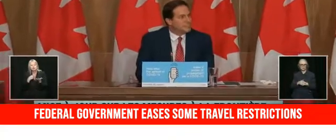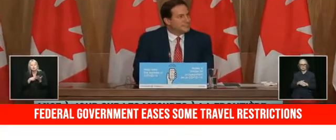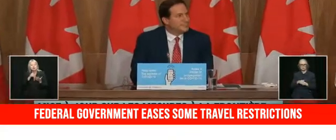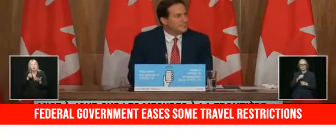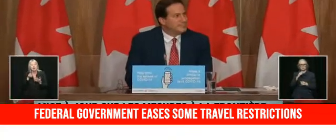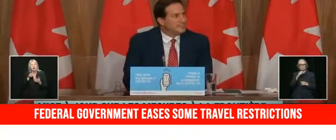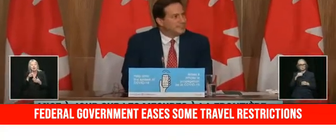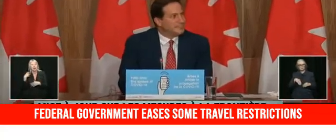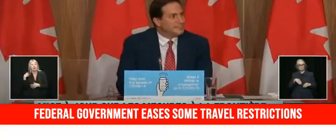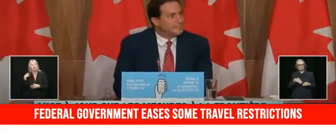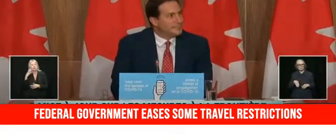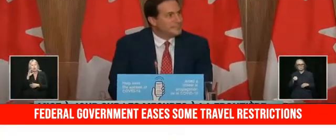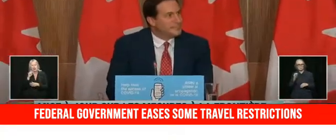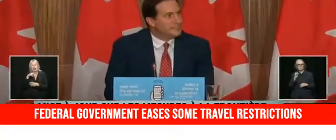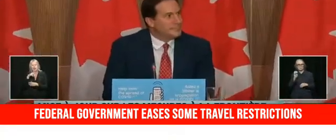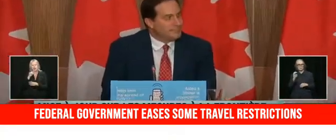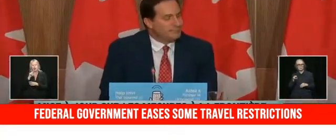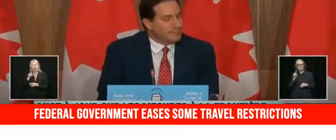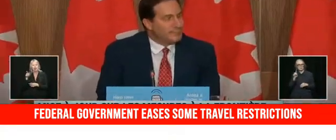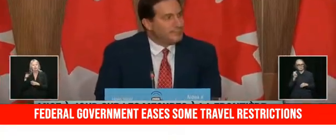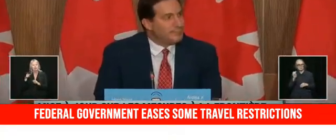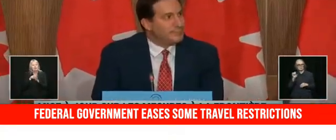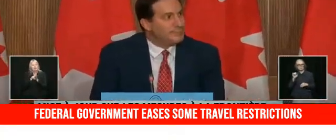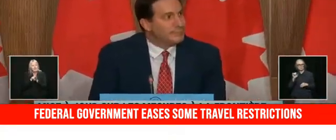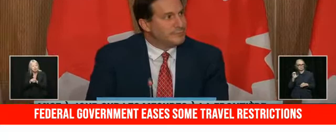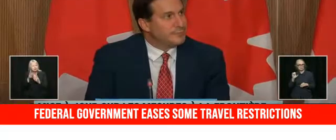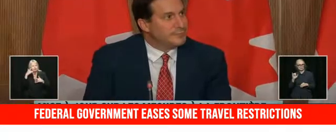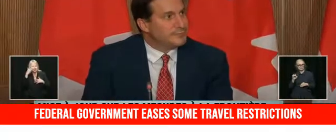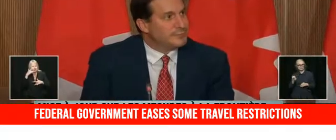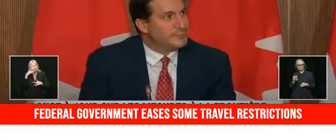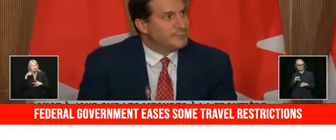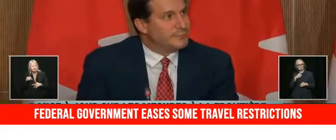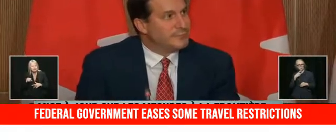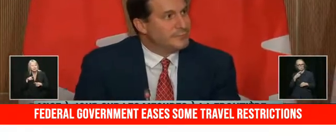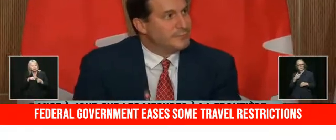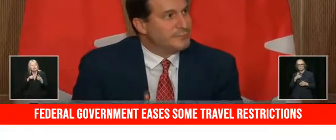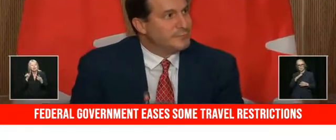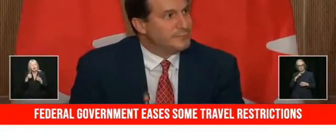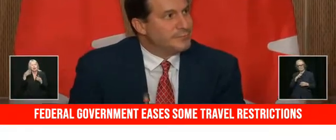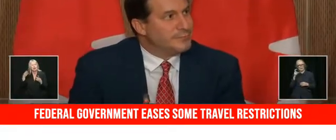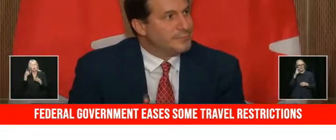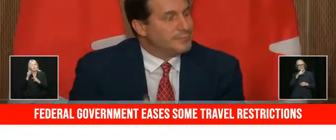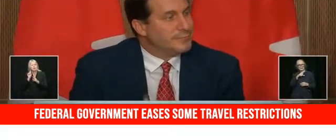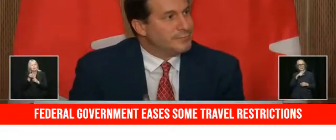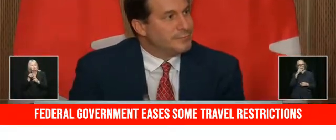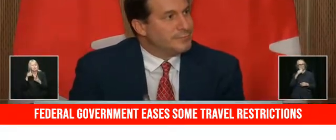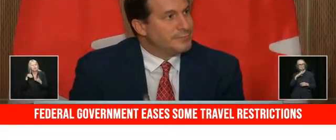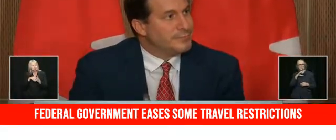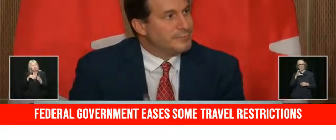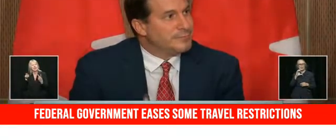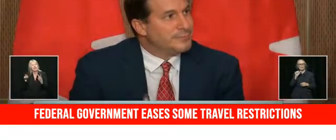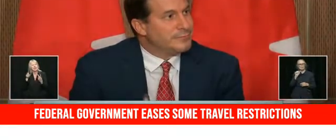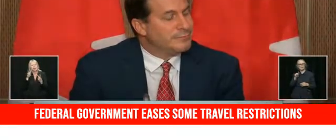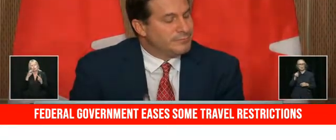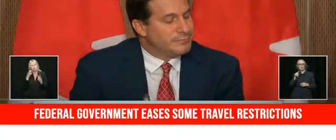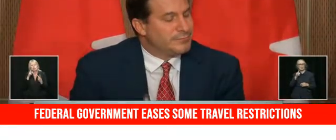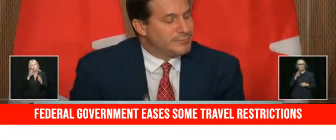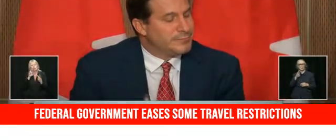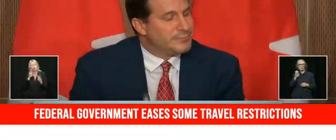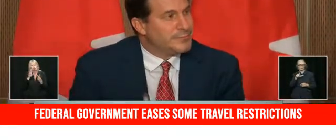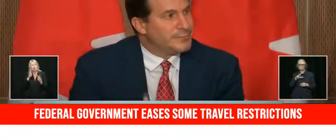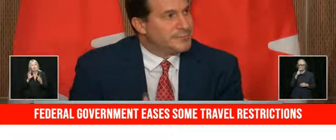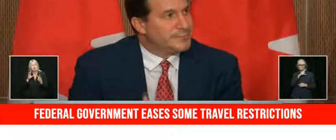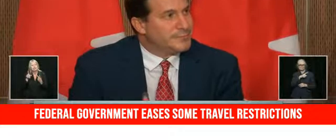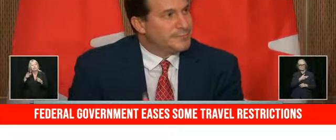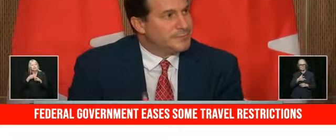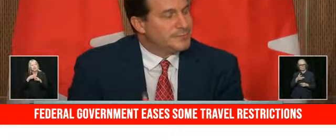certainly a compelling case involving a cancer diagnosis. There's another person in Whistler, British Columbia, a case you may be aware of, named Sherry Santiago, who is in